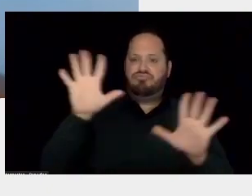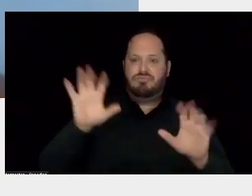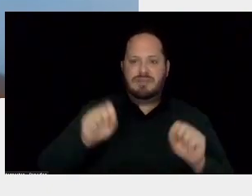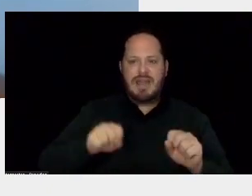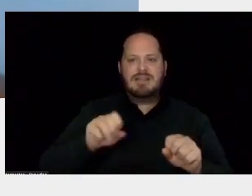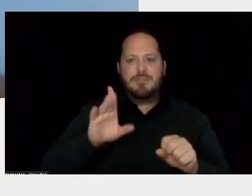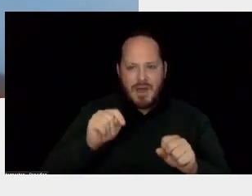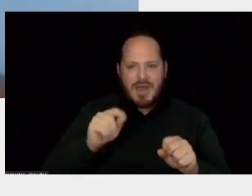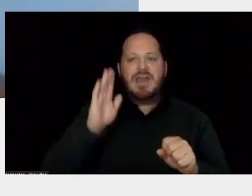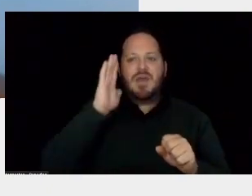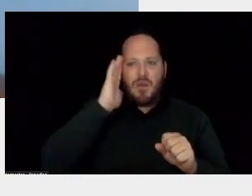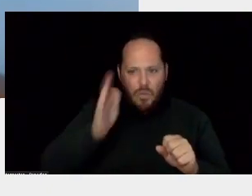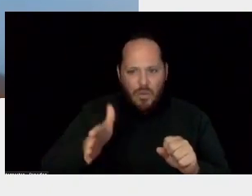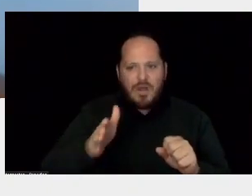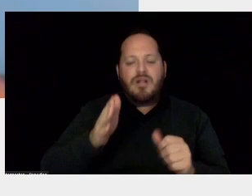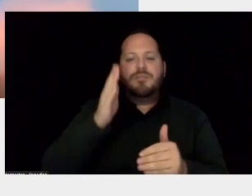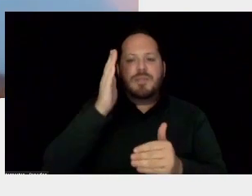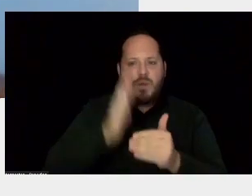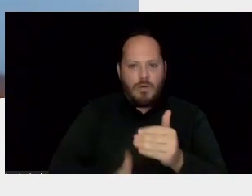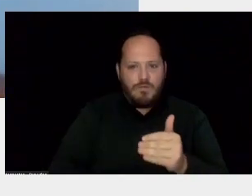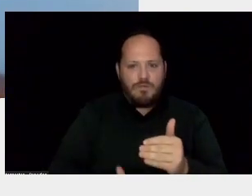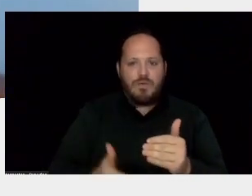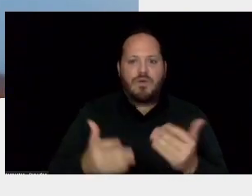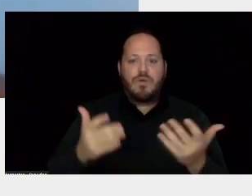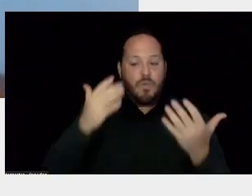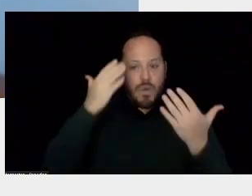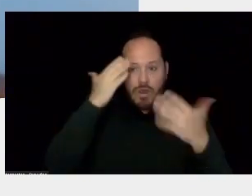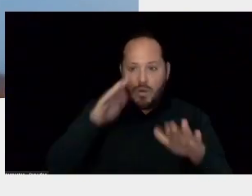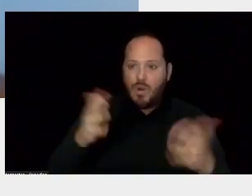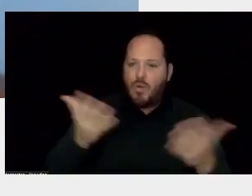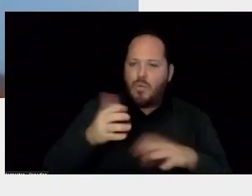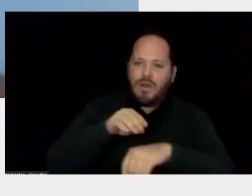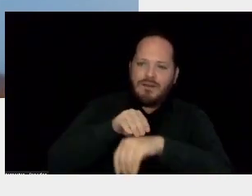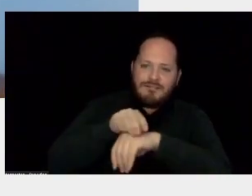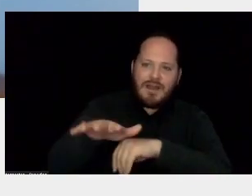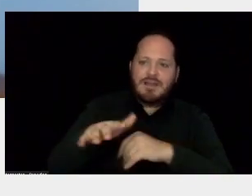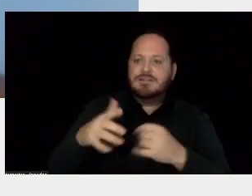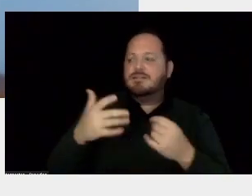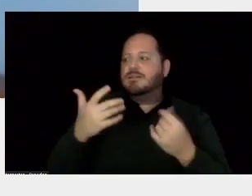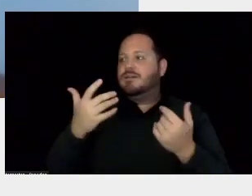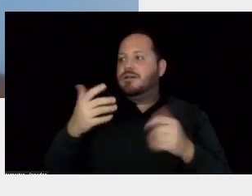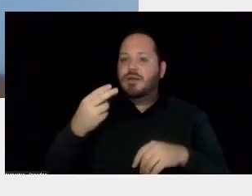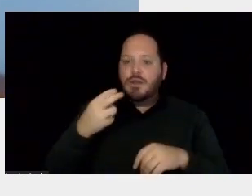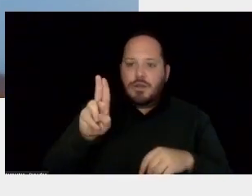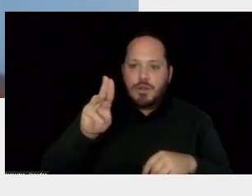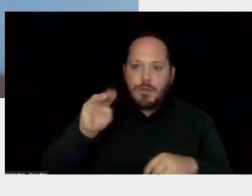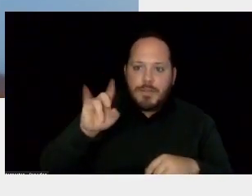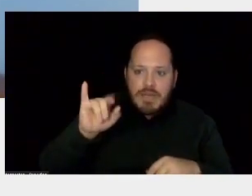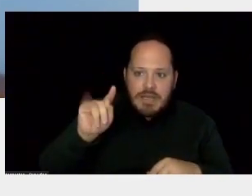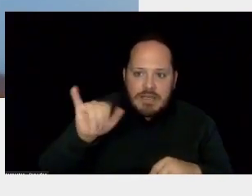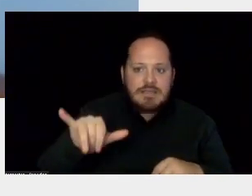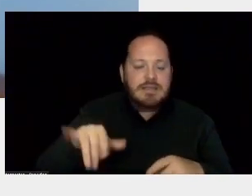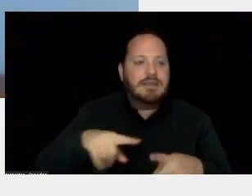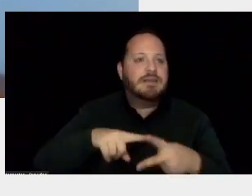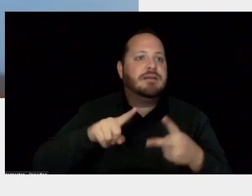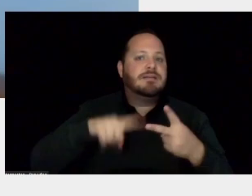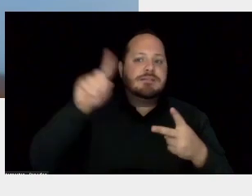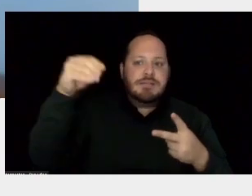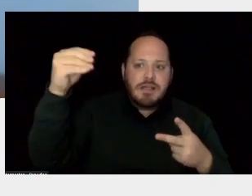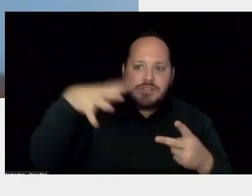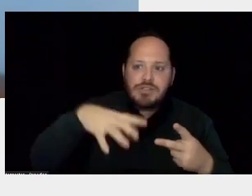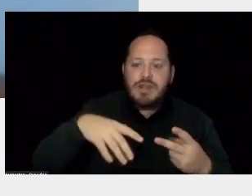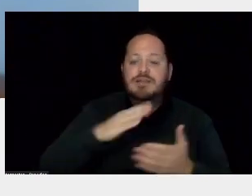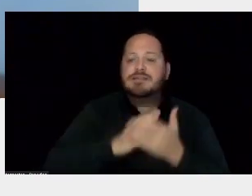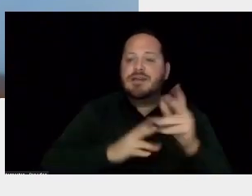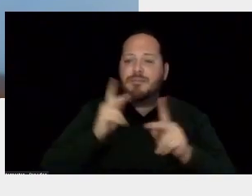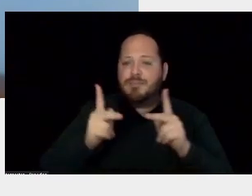way we gather, temperature, humidity. Some people have even proposed vitamin D. But for whatever the reason, most respiratory